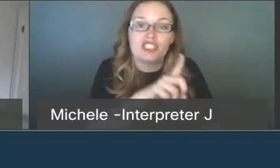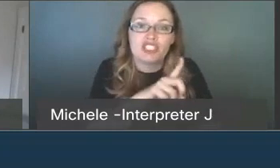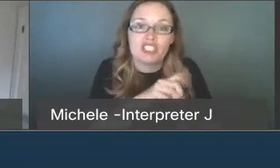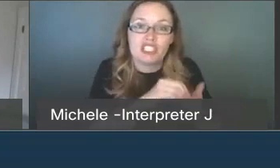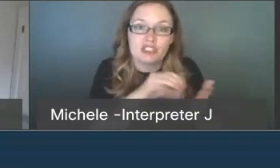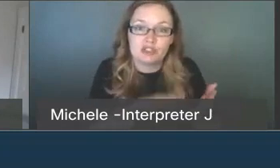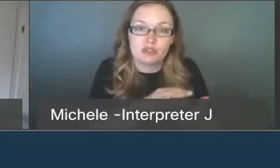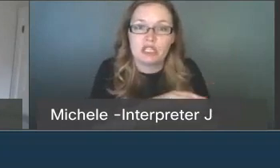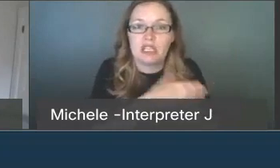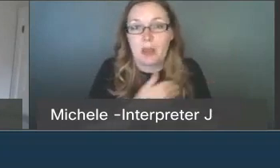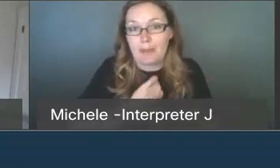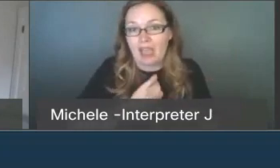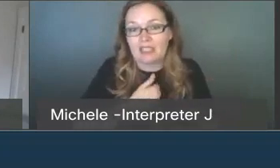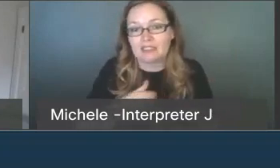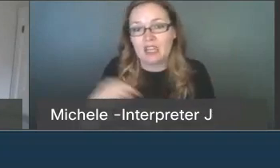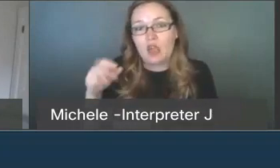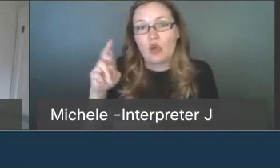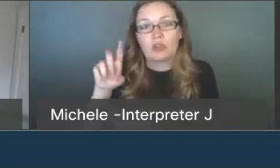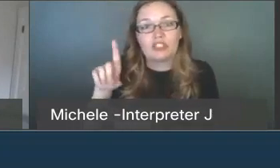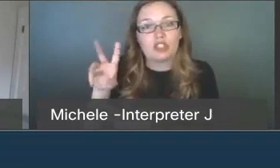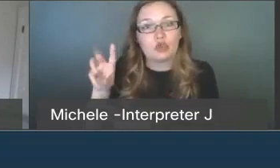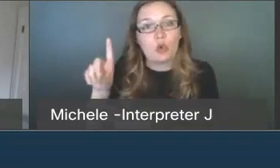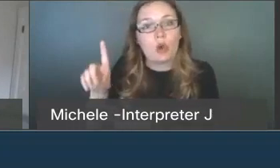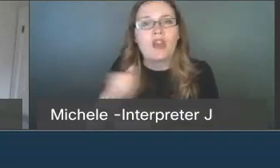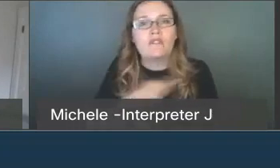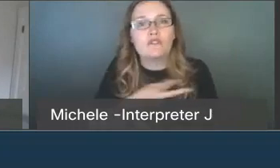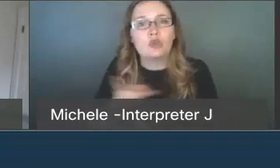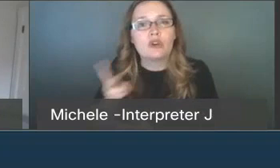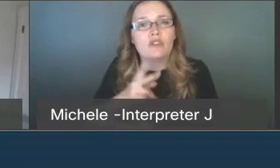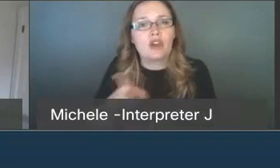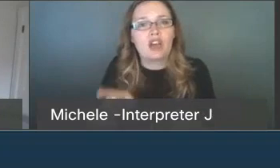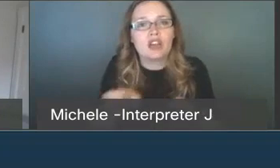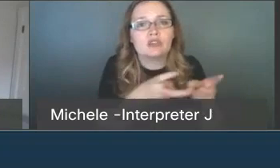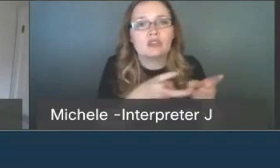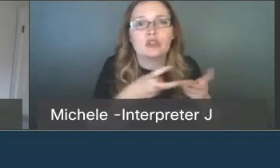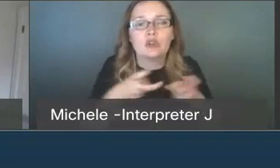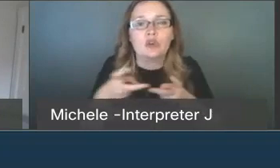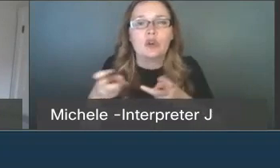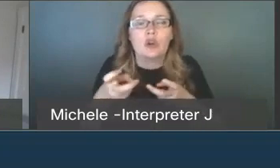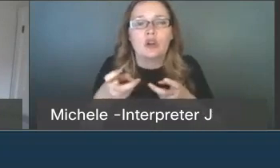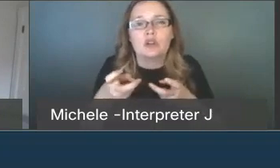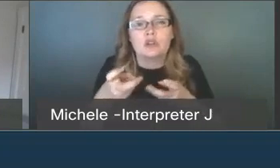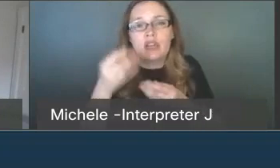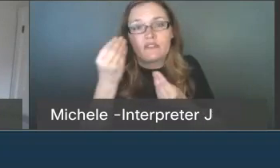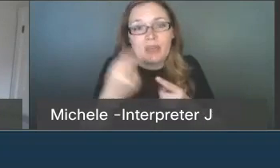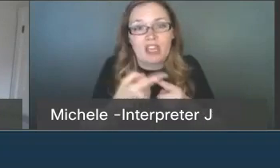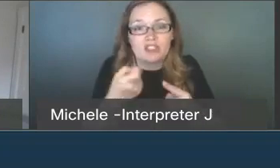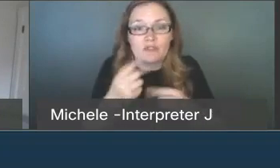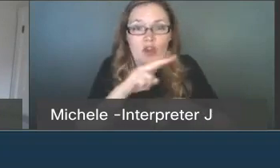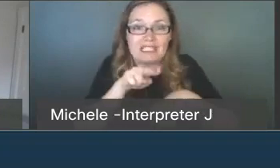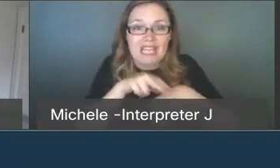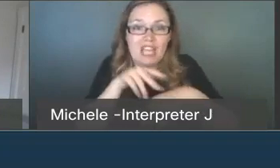myself, my colleague, Richard Van Dorn, and a few of our collaborators, we drew data from large national studies to get all together